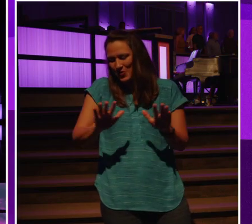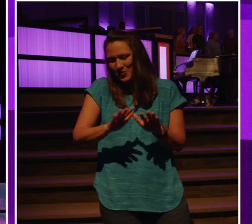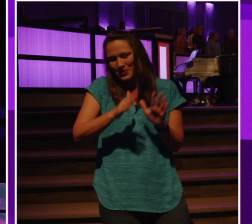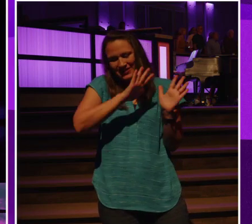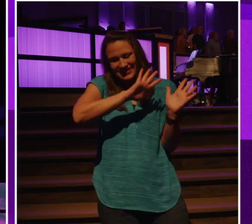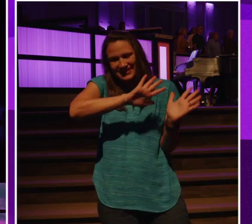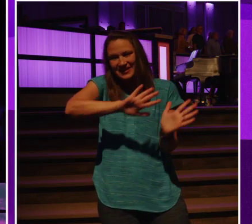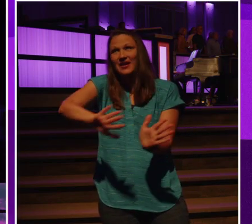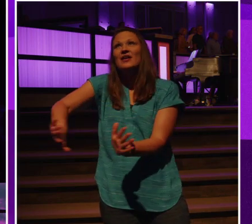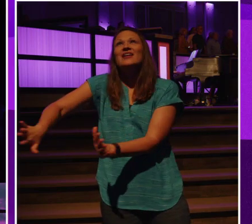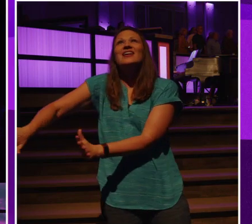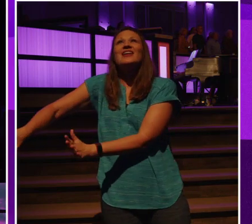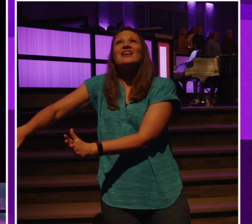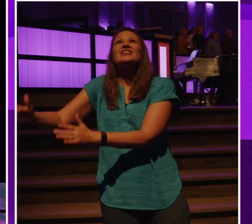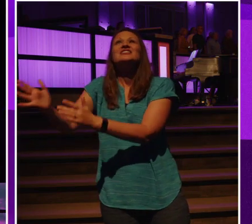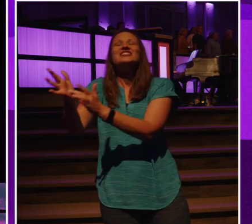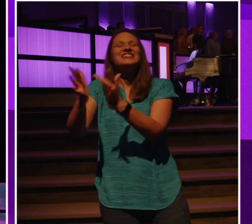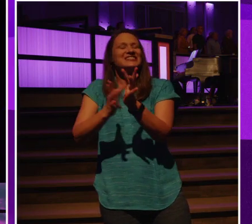strangely dim in the light.